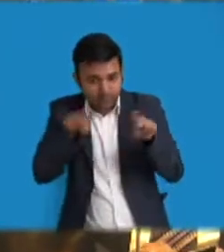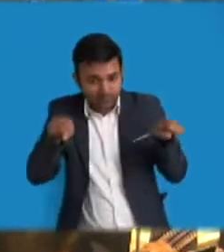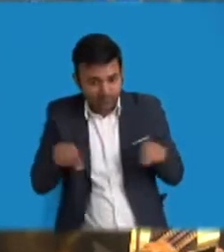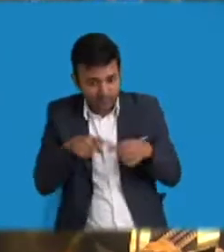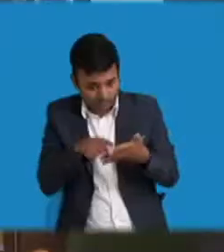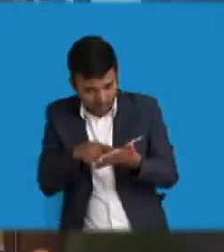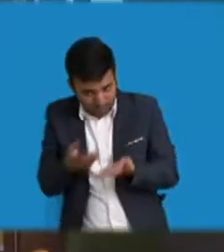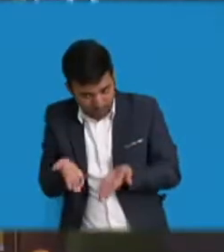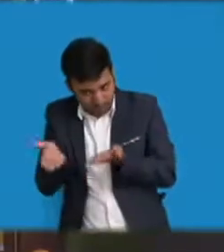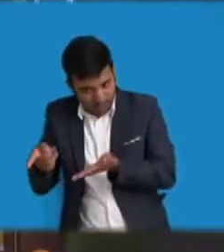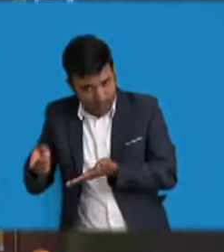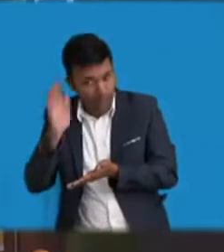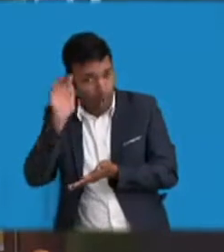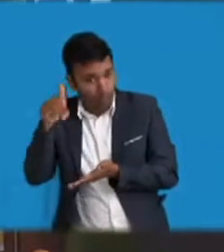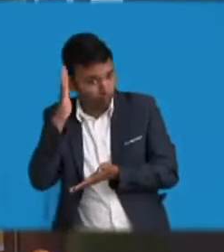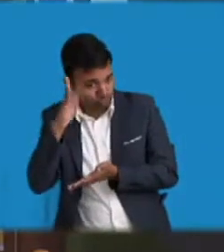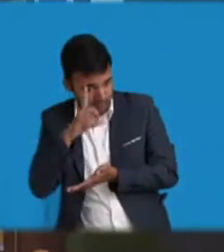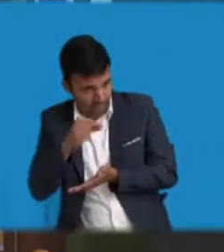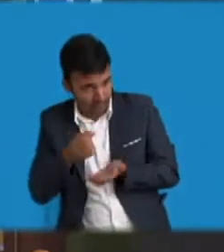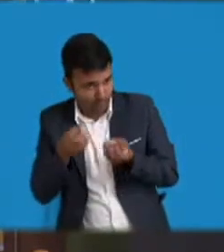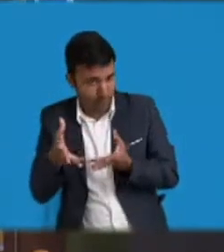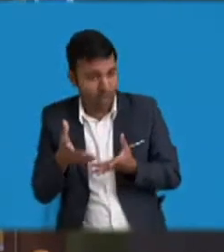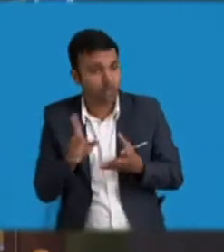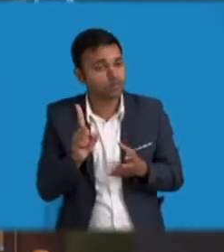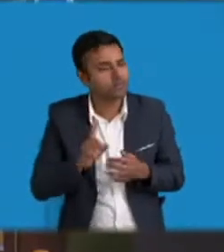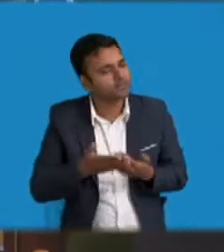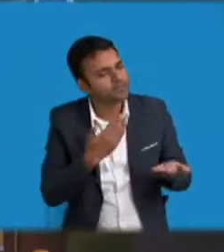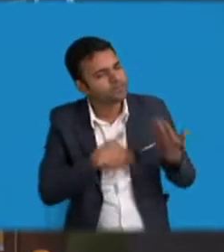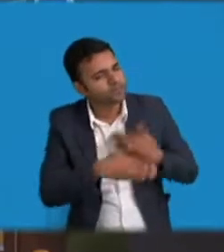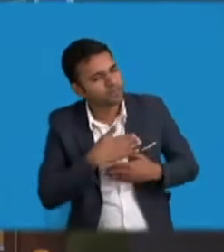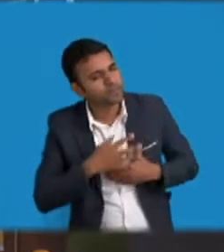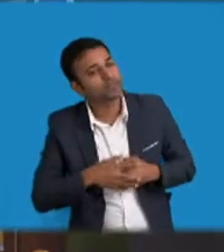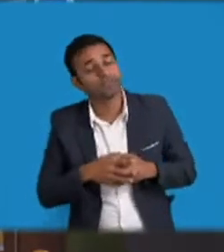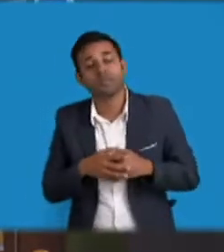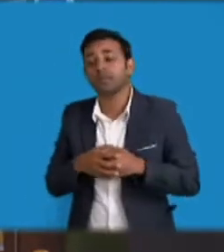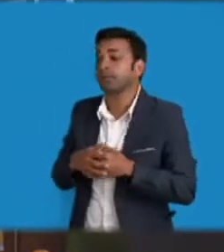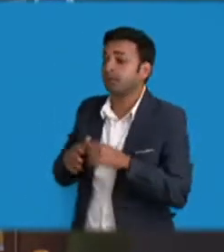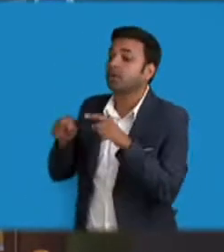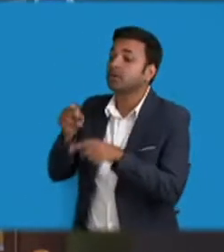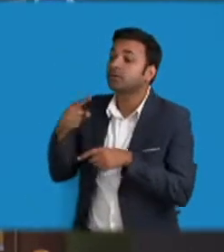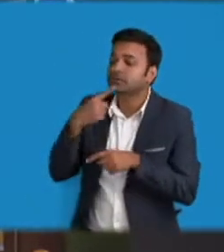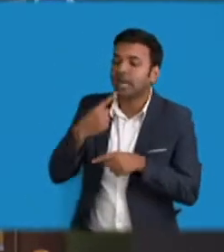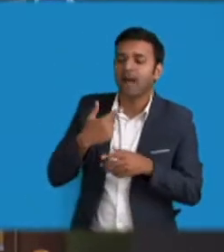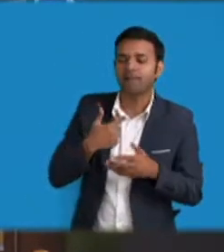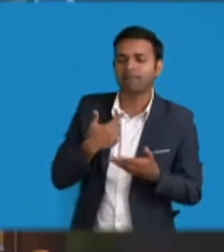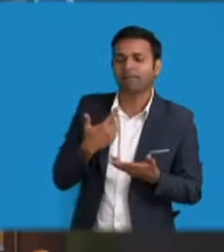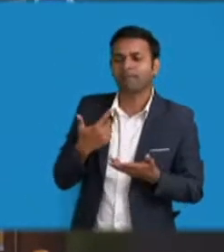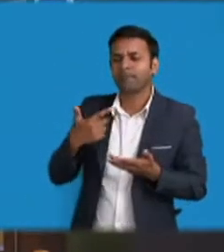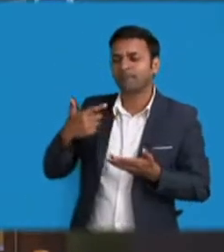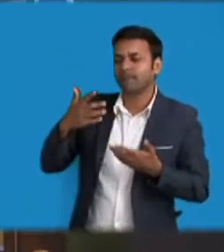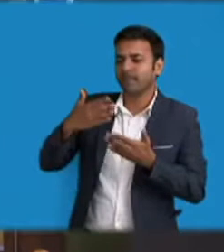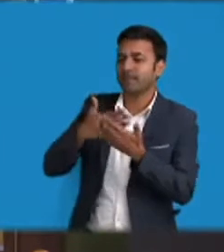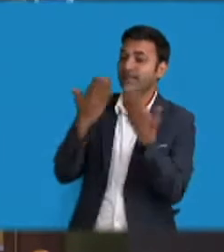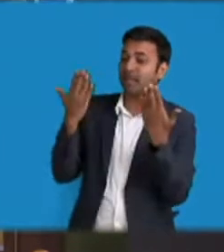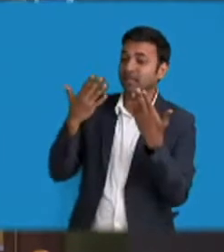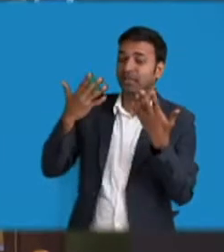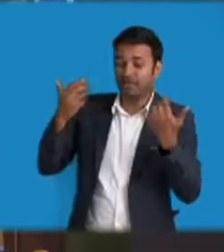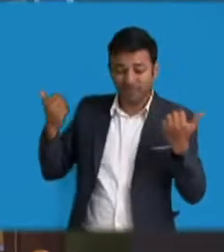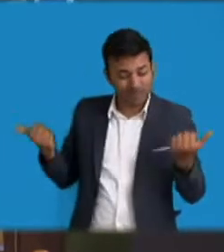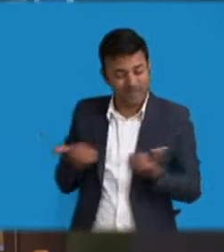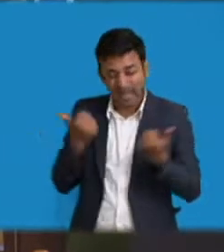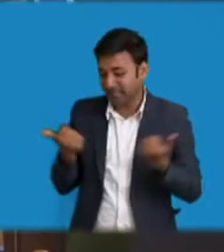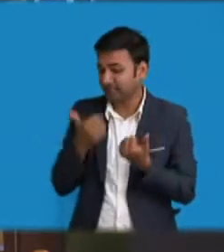Honourable Minister. Madam Speaker, we have got a massive infrastructure out there throughout Fiji. I mean, it's